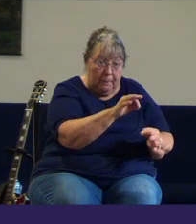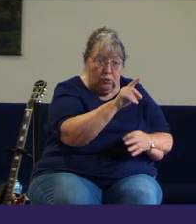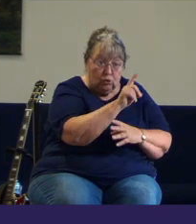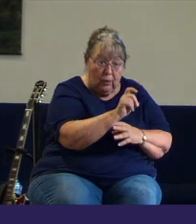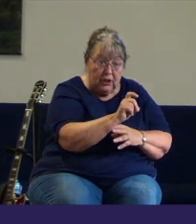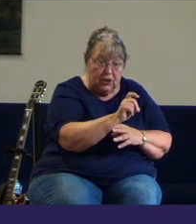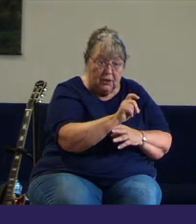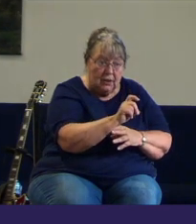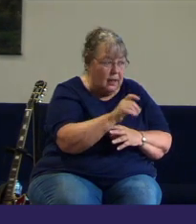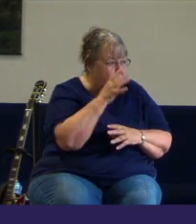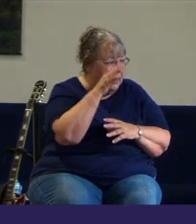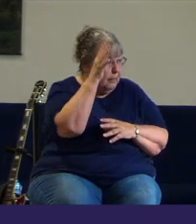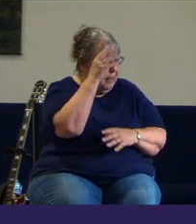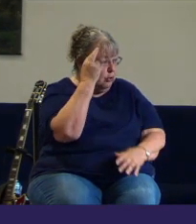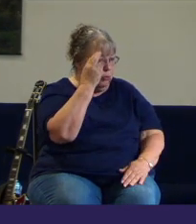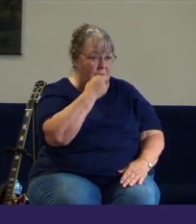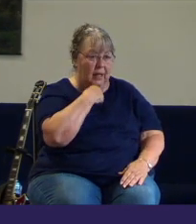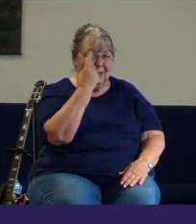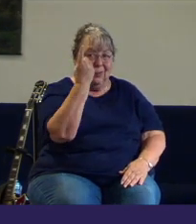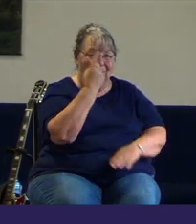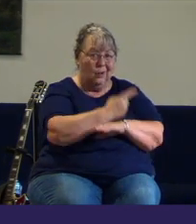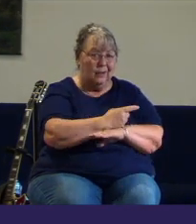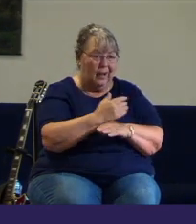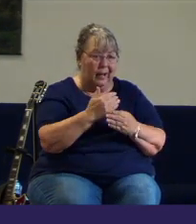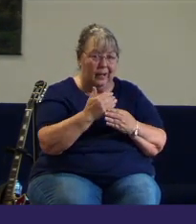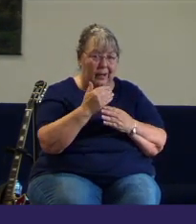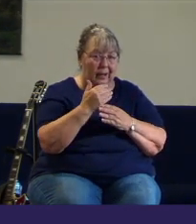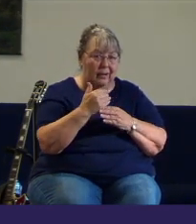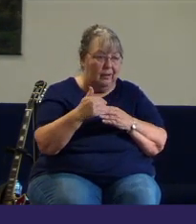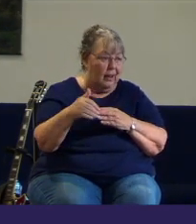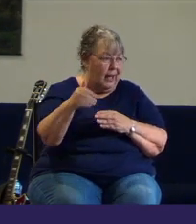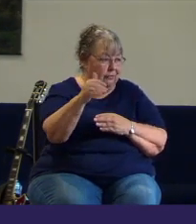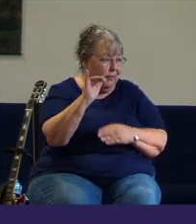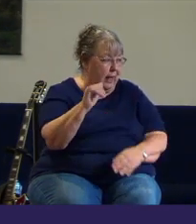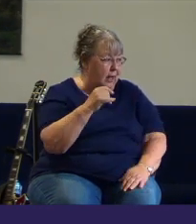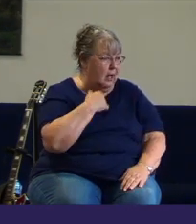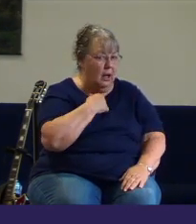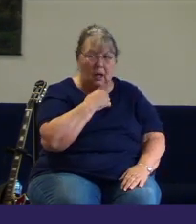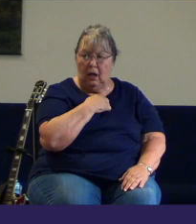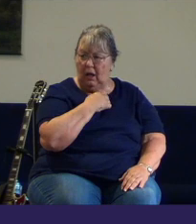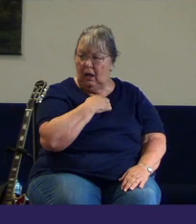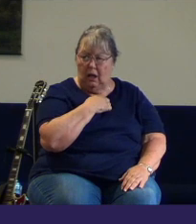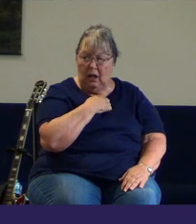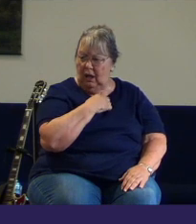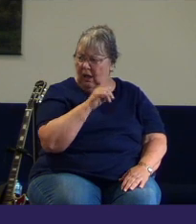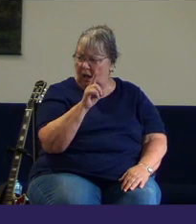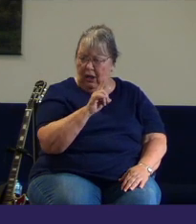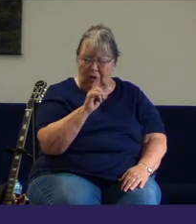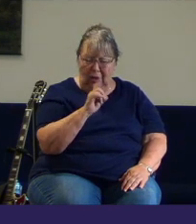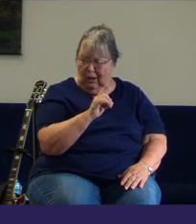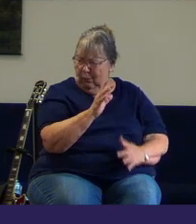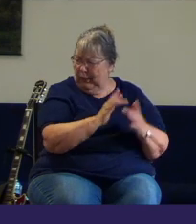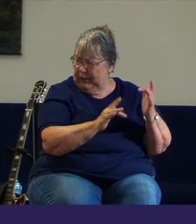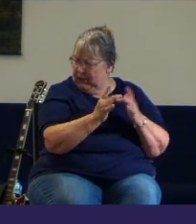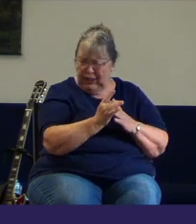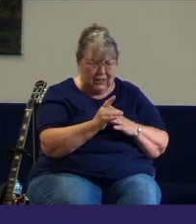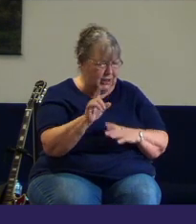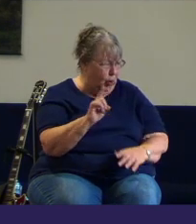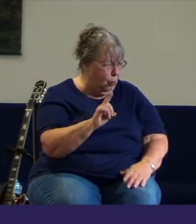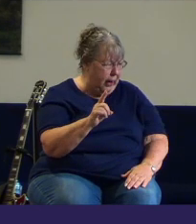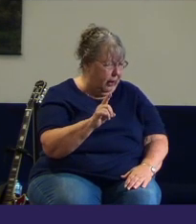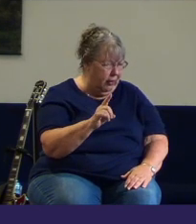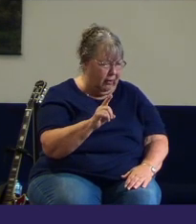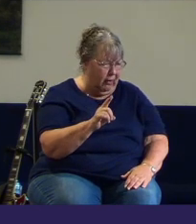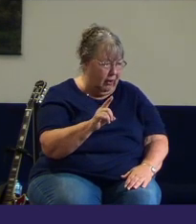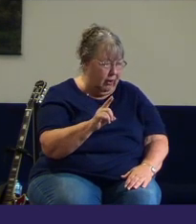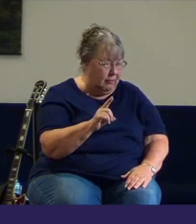the parents realize about a day later, I don't know about that, but a day later they realize Jesus wasn't with them, their 12-year-old son, where is he? And they